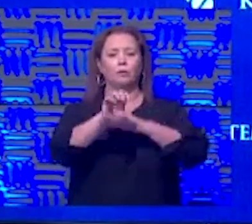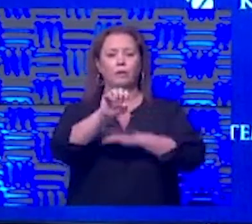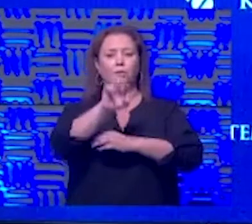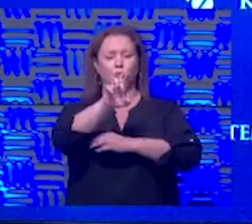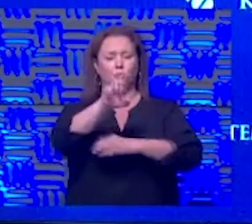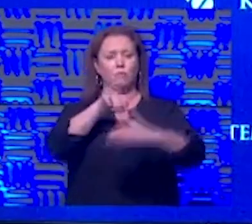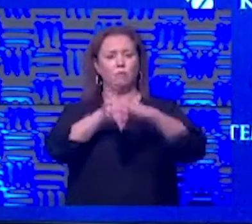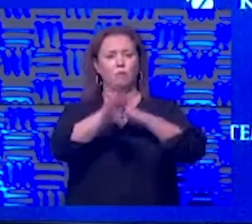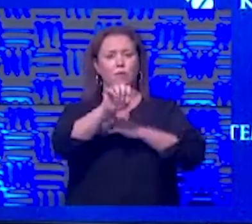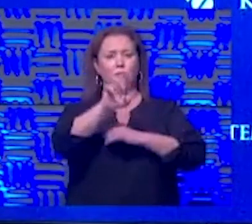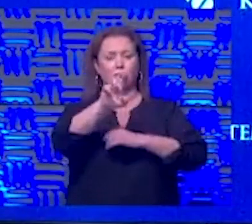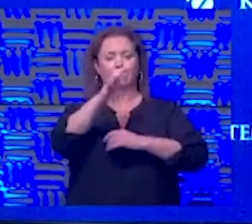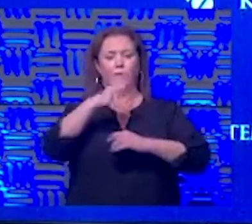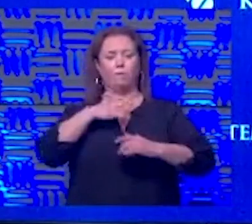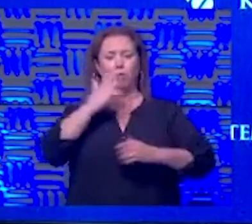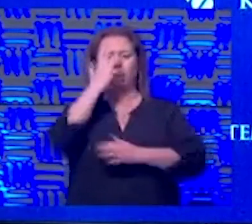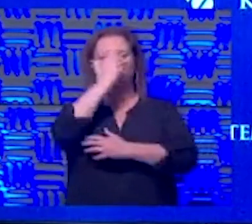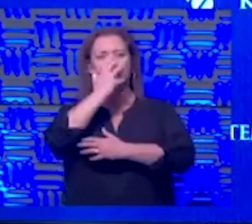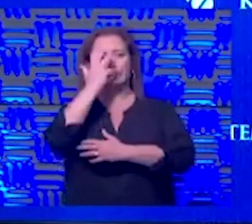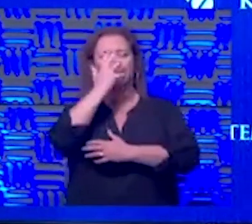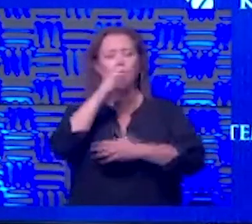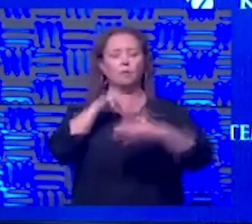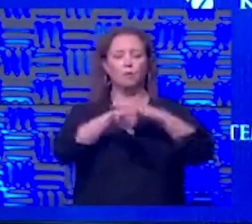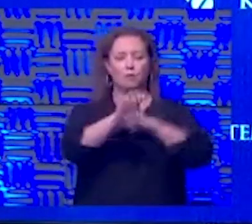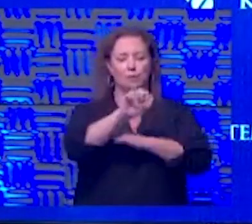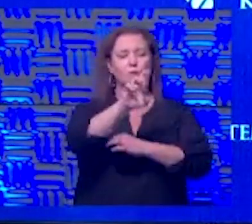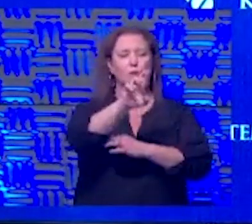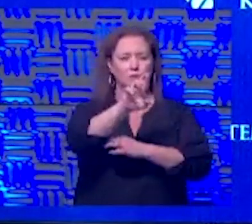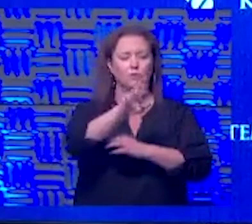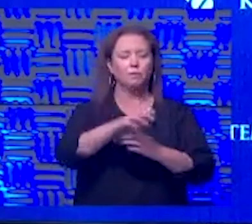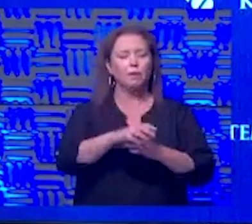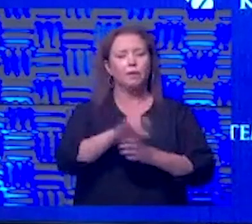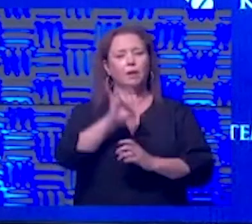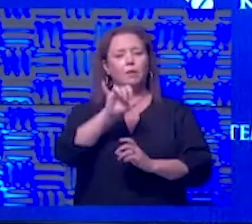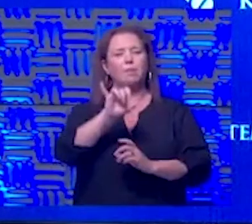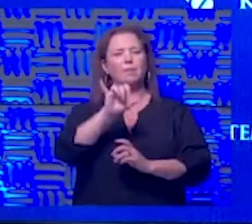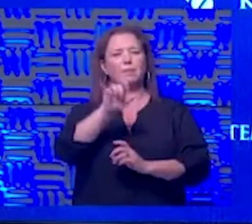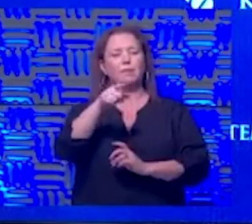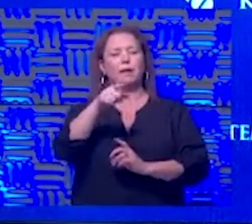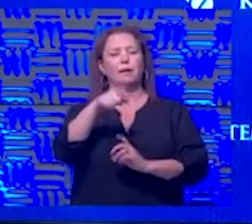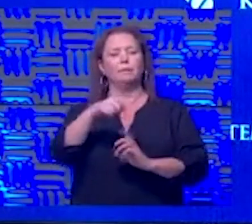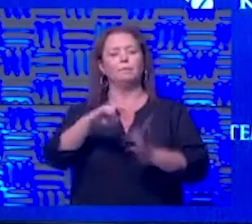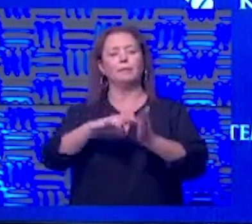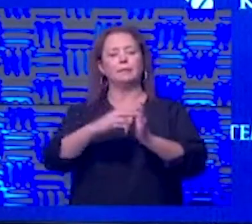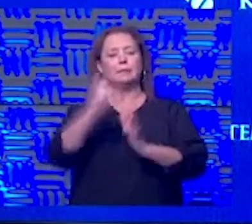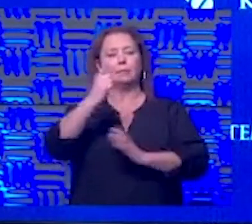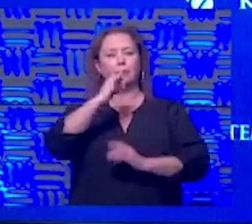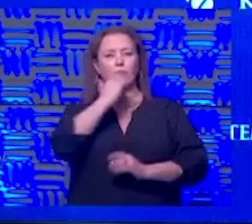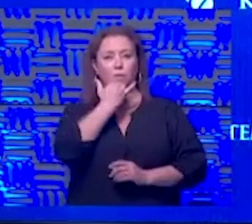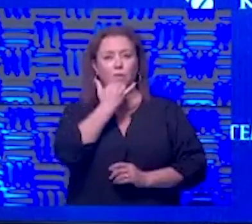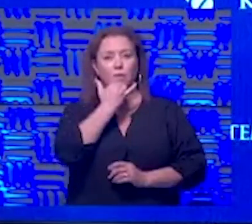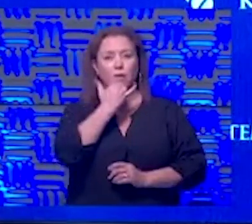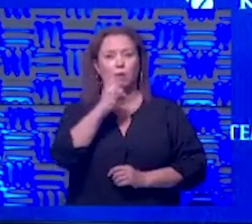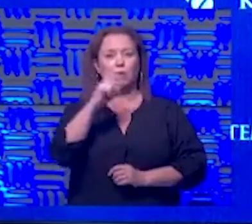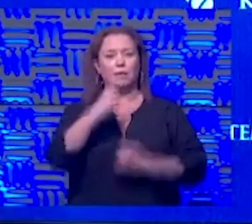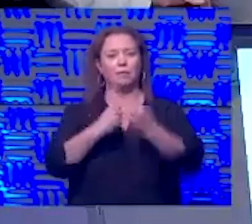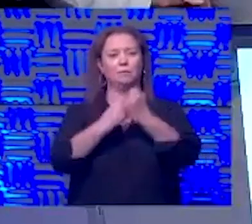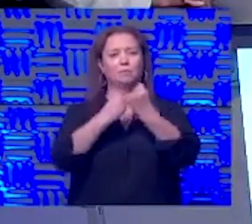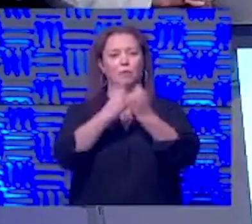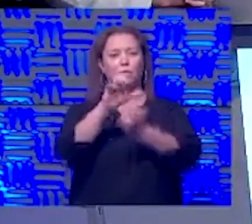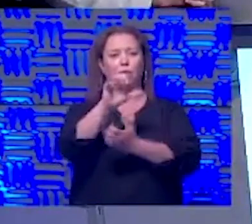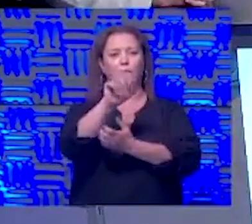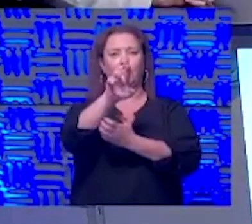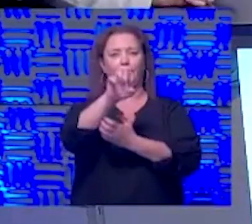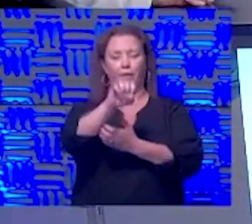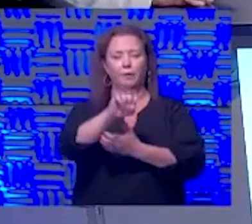get to the emergency room. You feel lightheaded or dizzy, get to the emergency room. Because those are signs that things are wrong and we need to get more supportive care, Alan.